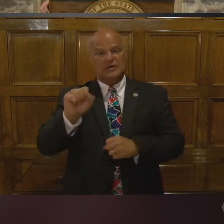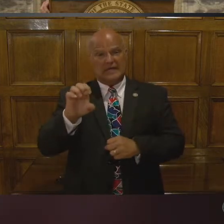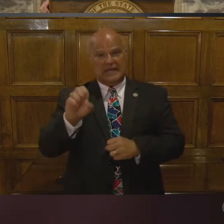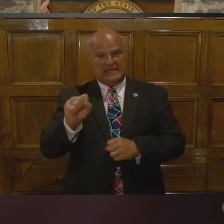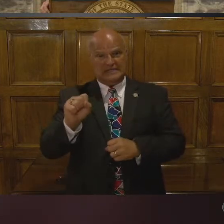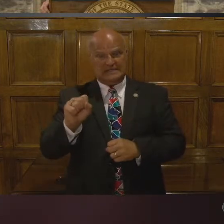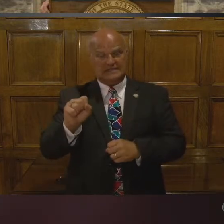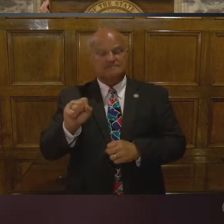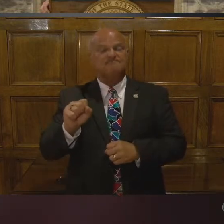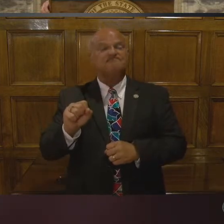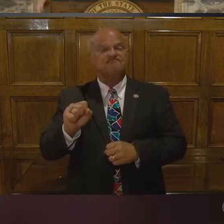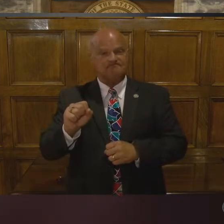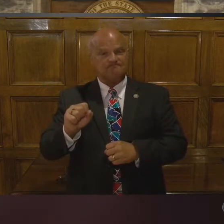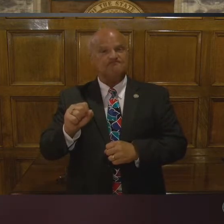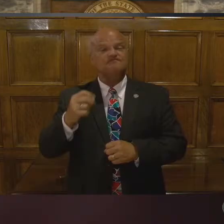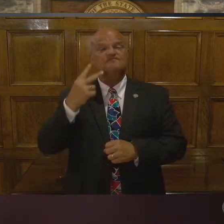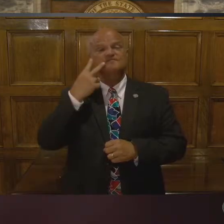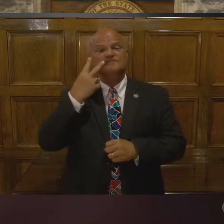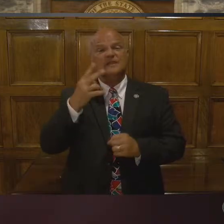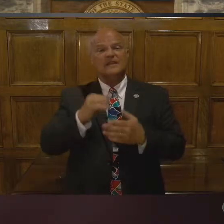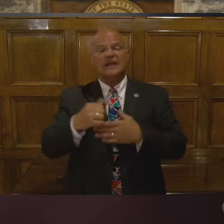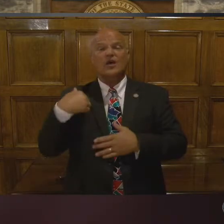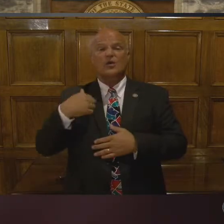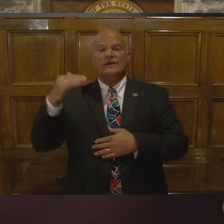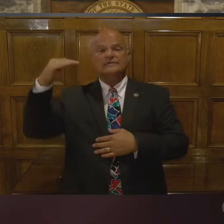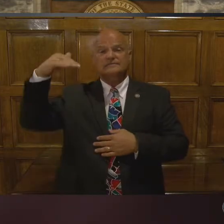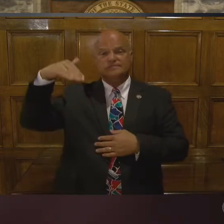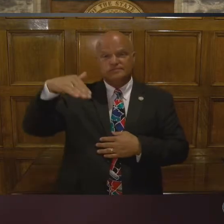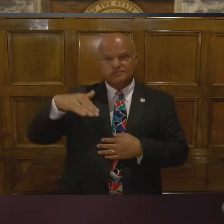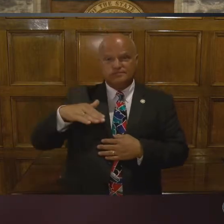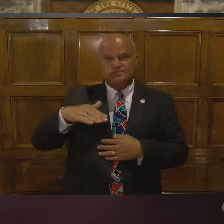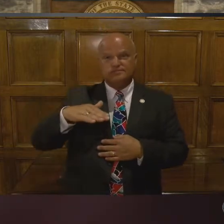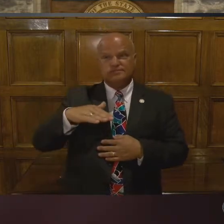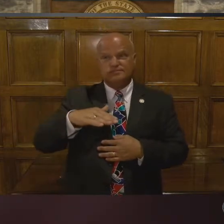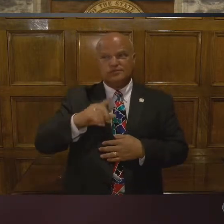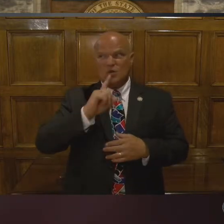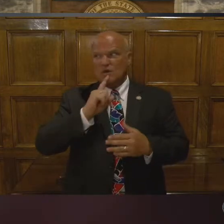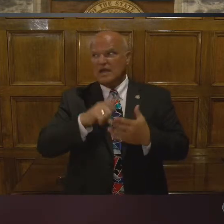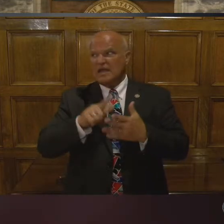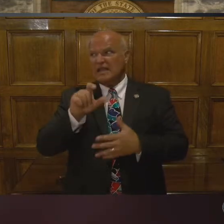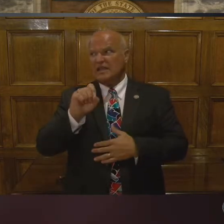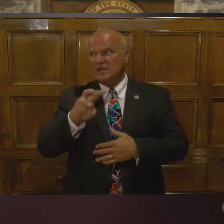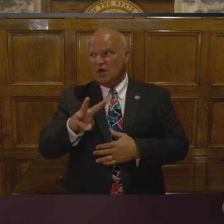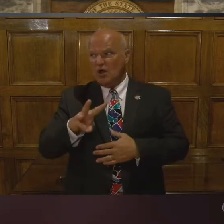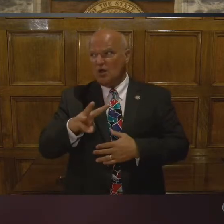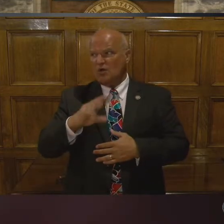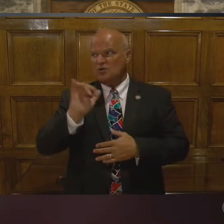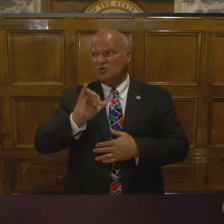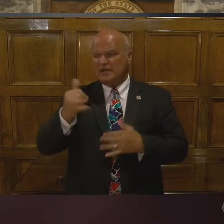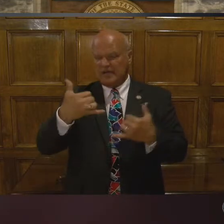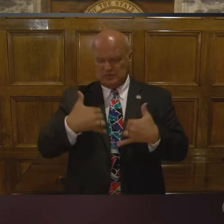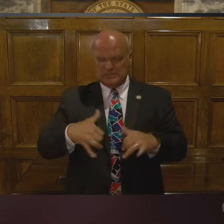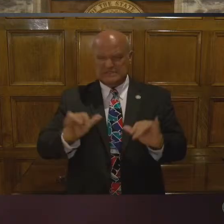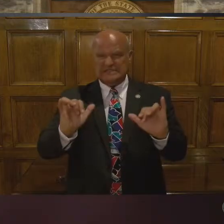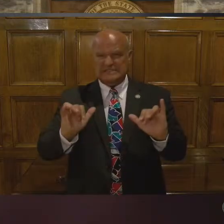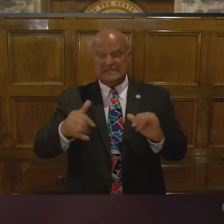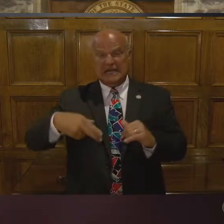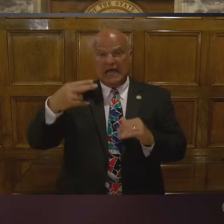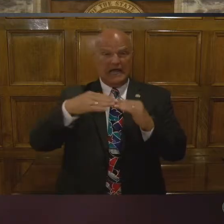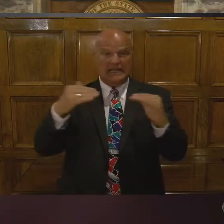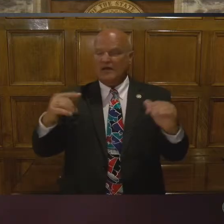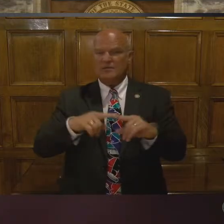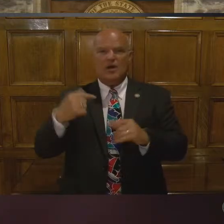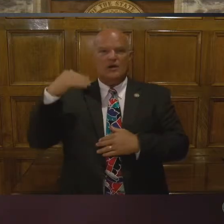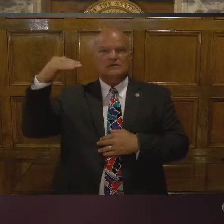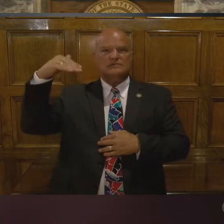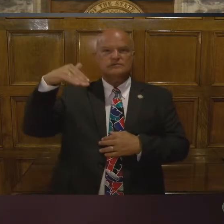cases. And you can see that we dip down, and that's really low. That looks like we're still at a high level.